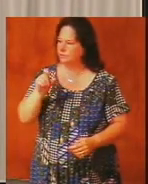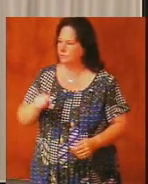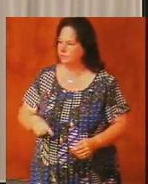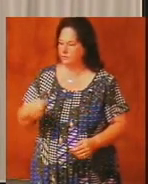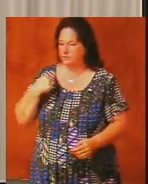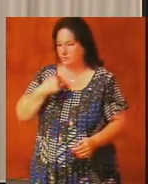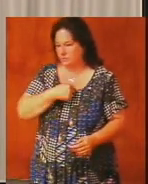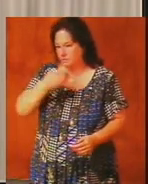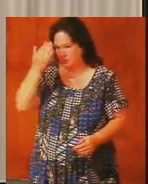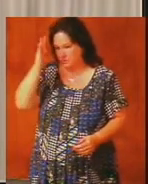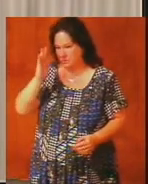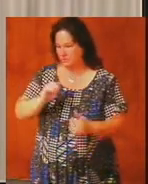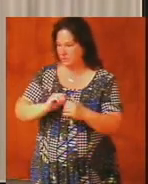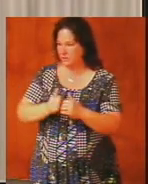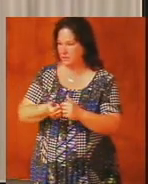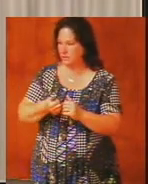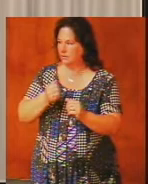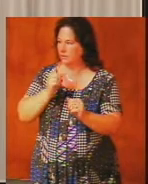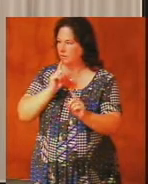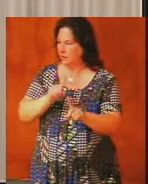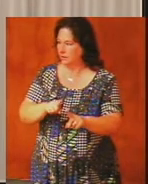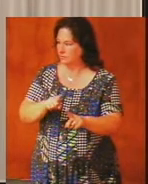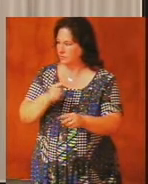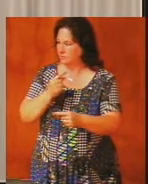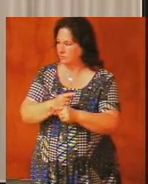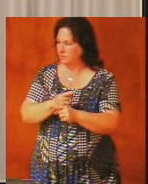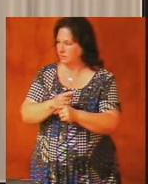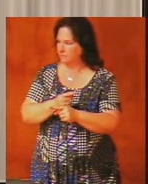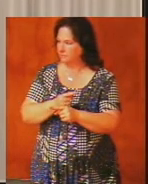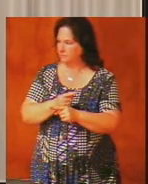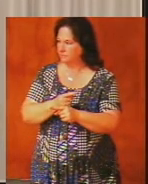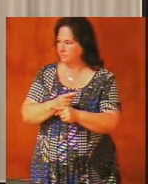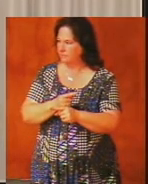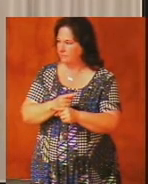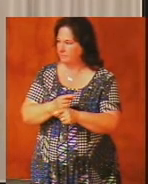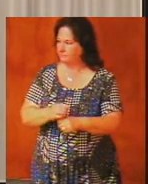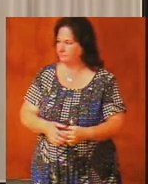we don't know how to answer. Right?